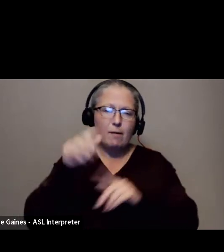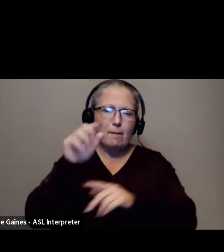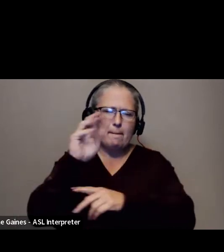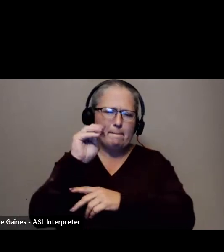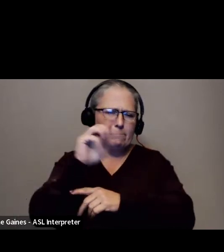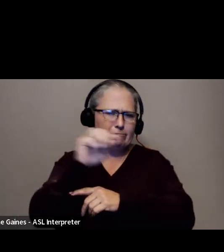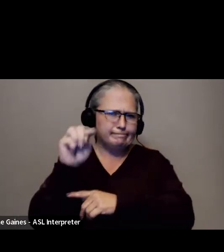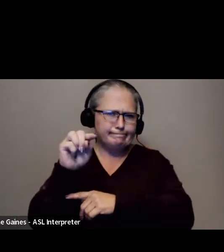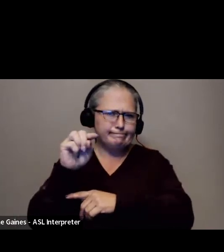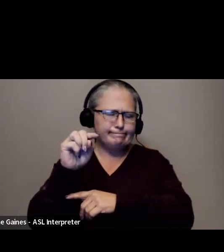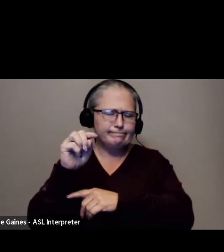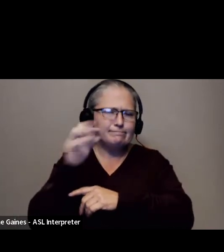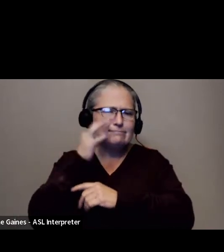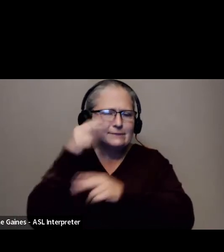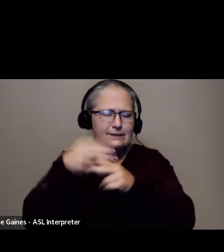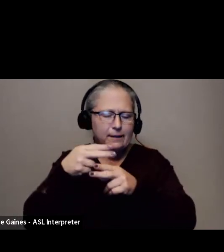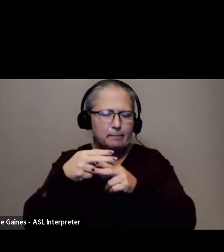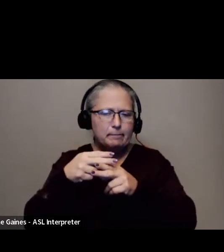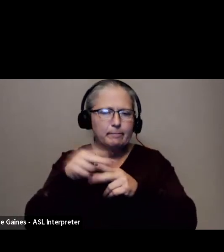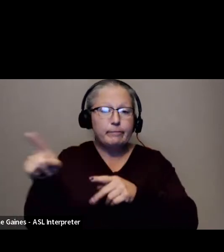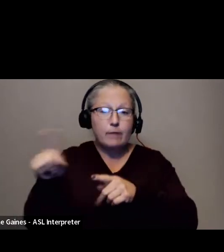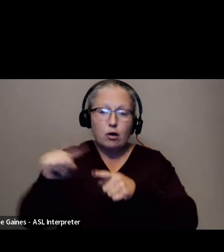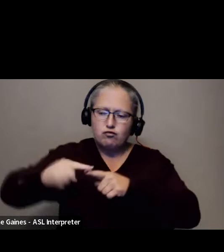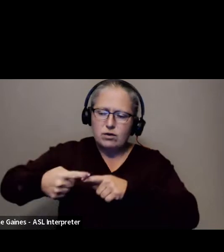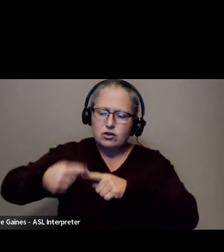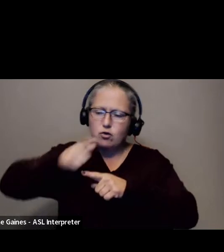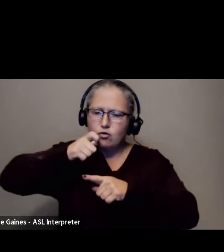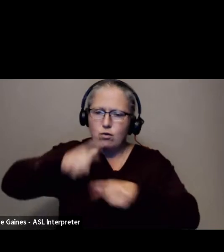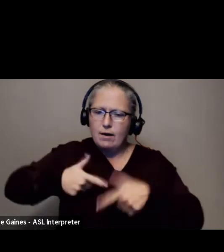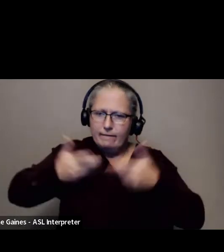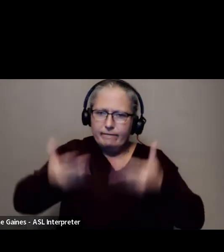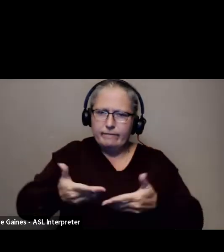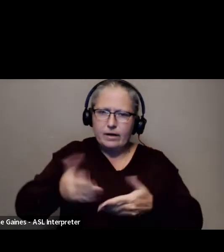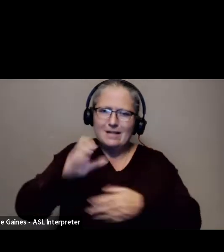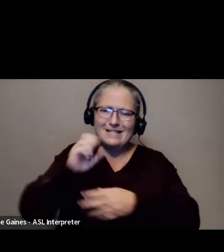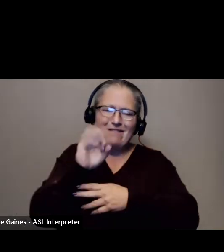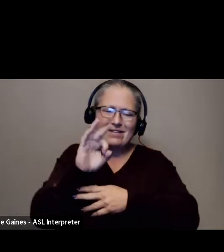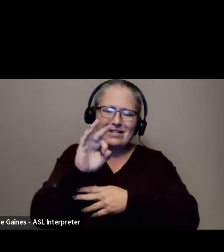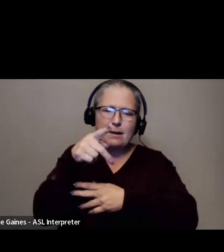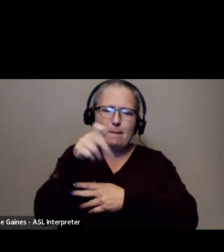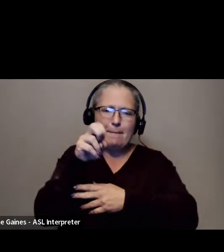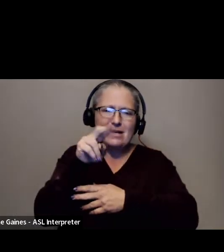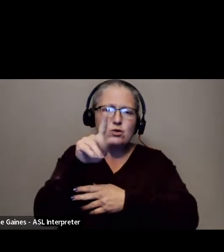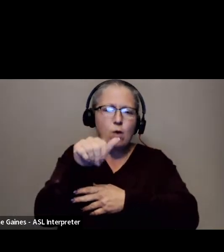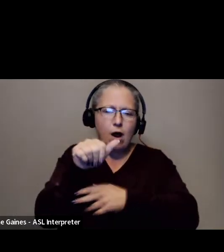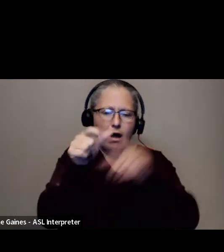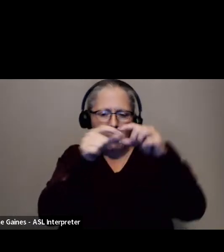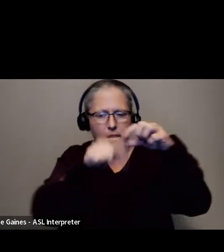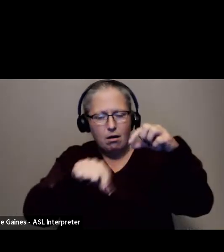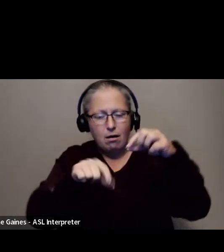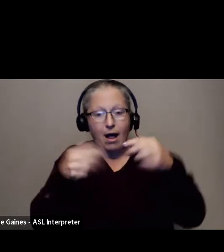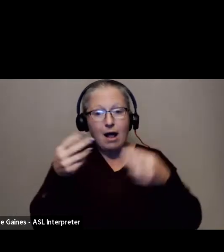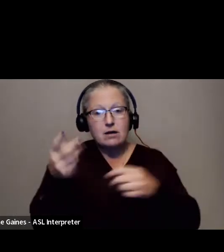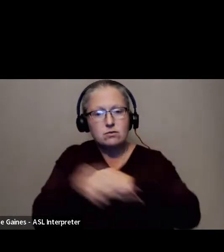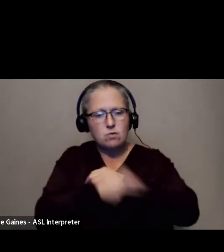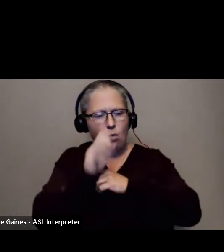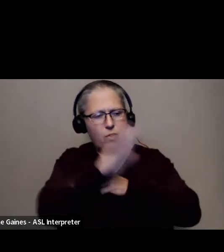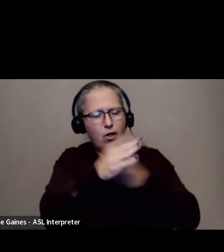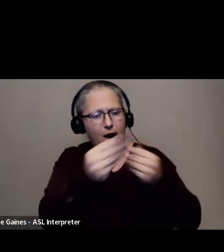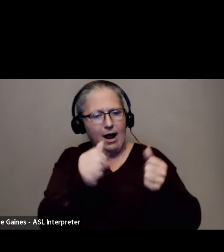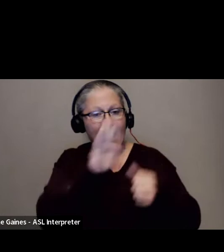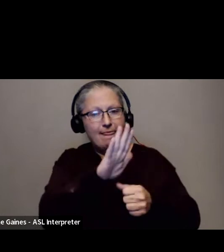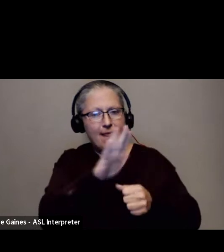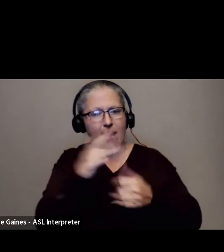The Ramaytush are the original inhabitants of the San Francisco Peninsula, whose land was stolen from them and whose native language was